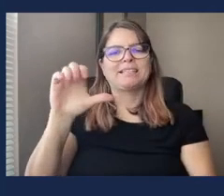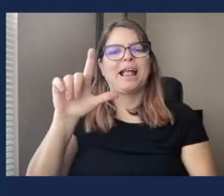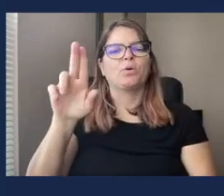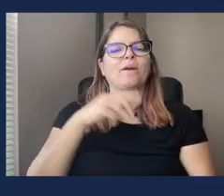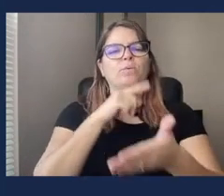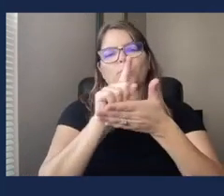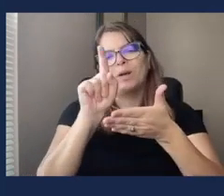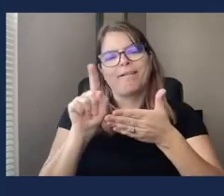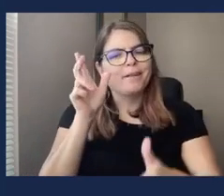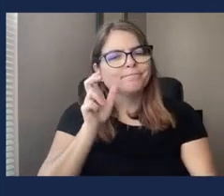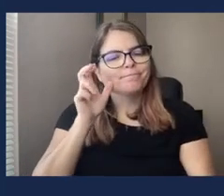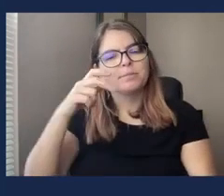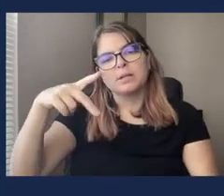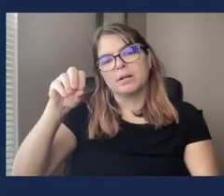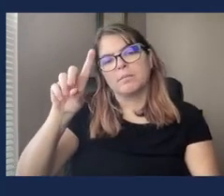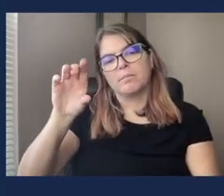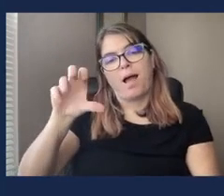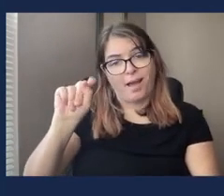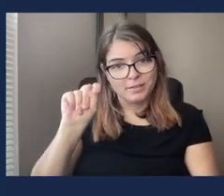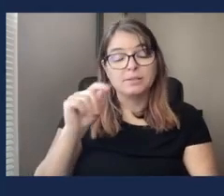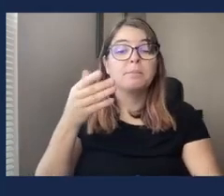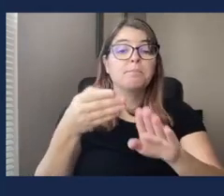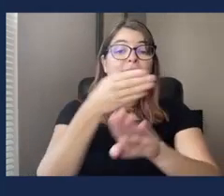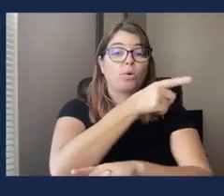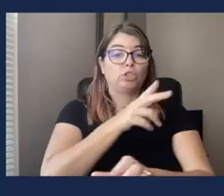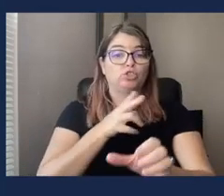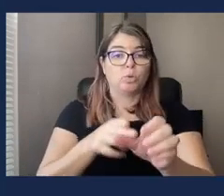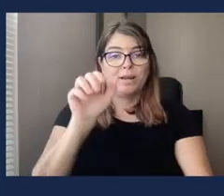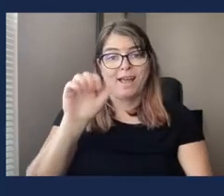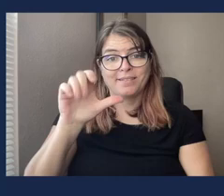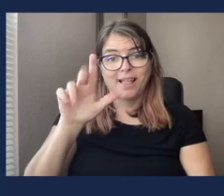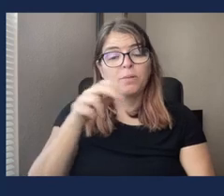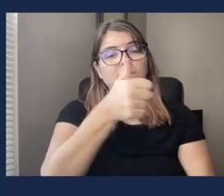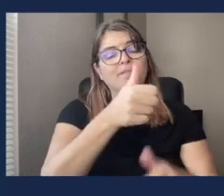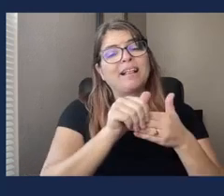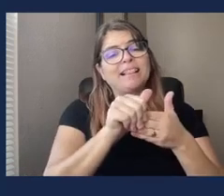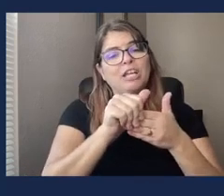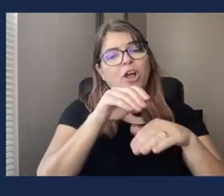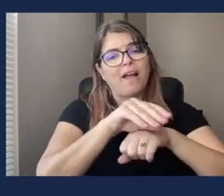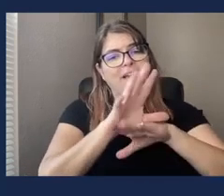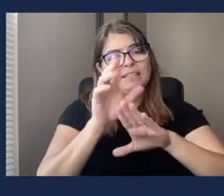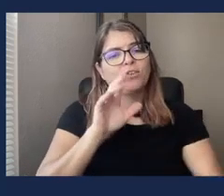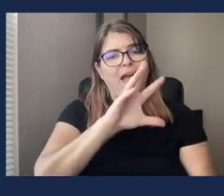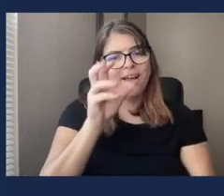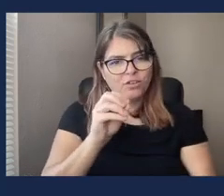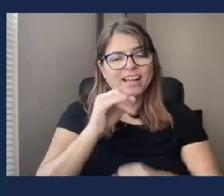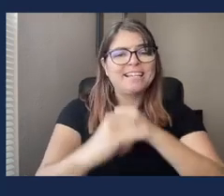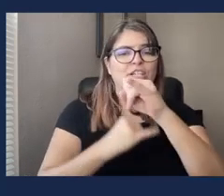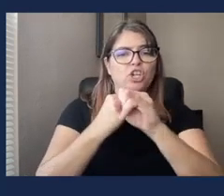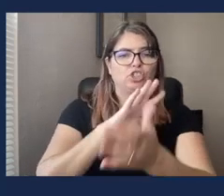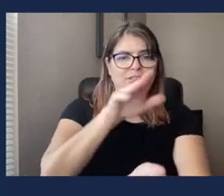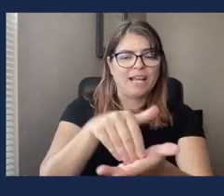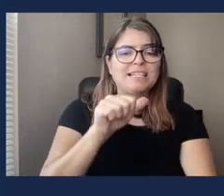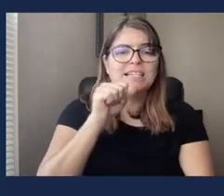podcast. Prior to joining the ACLU, he was a legal advisor for Africa at the International Center for